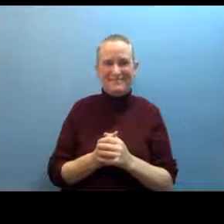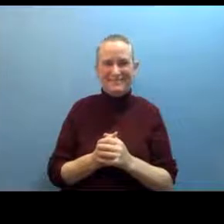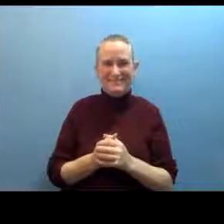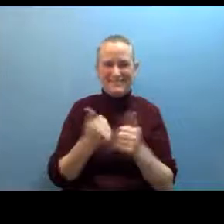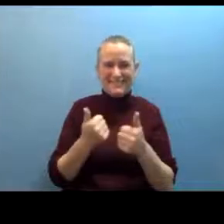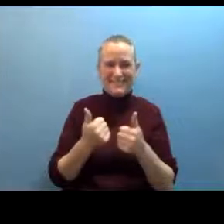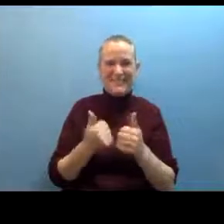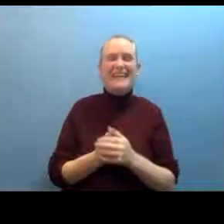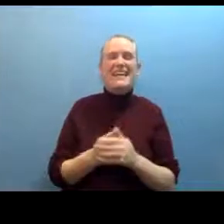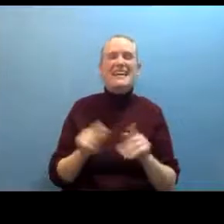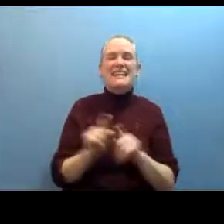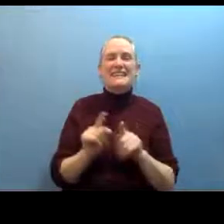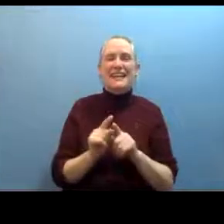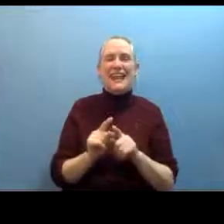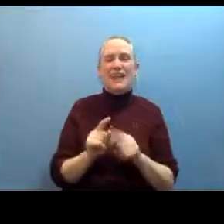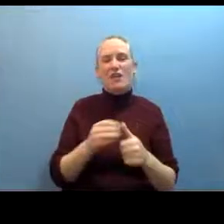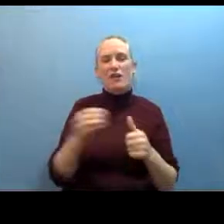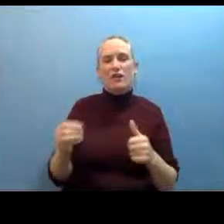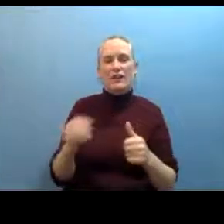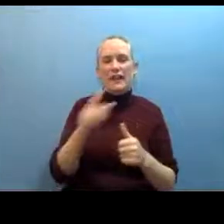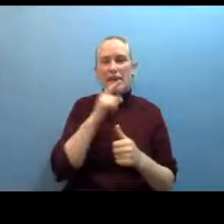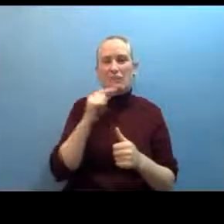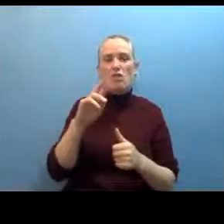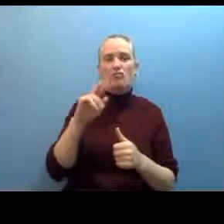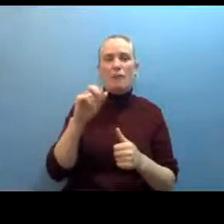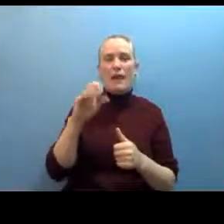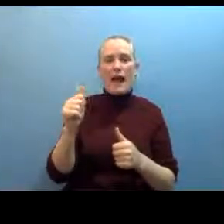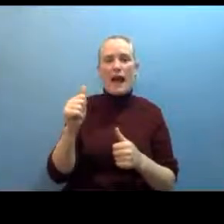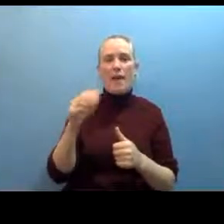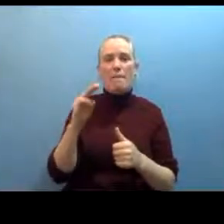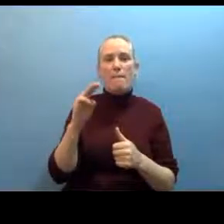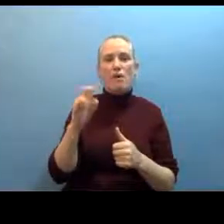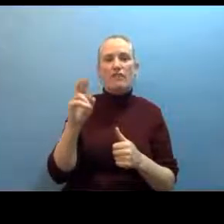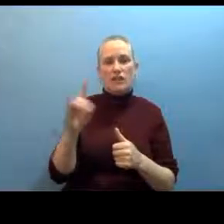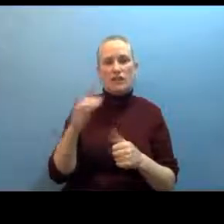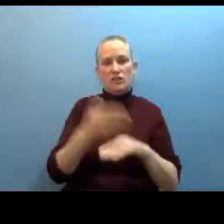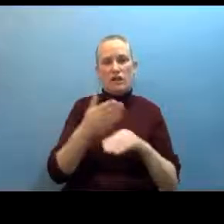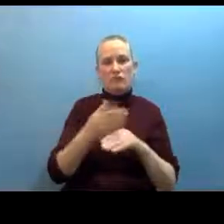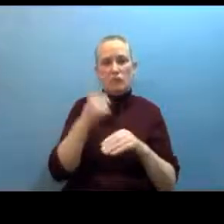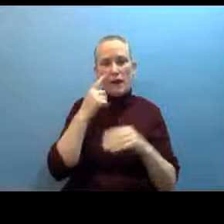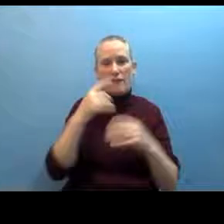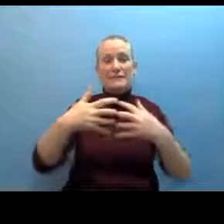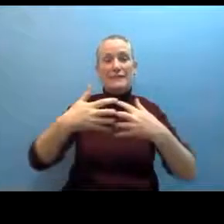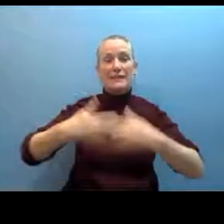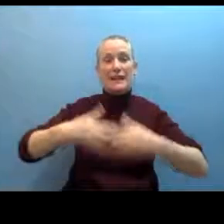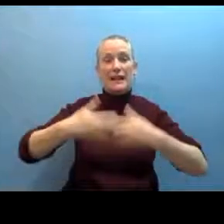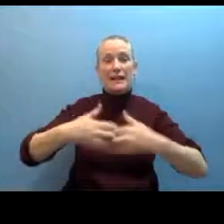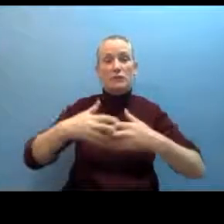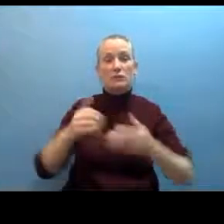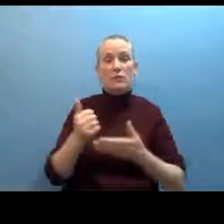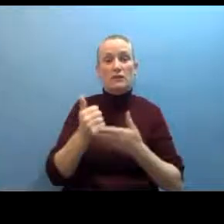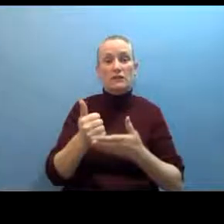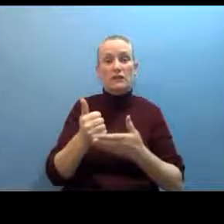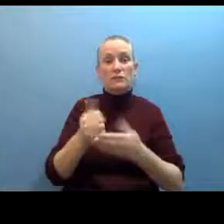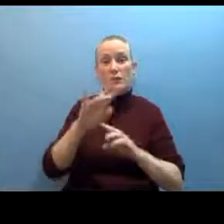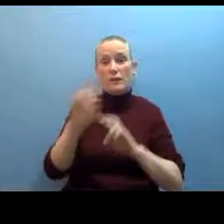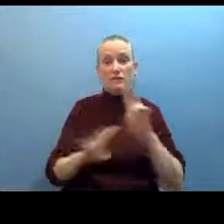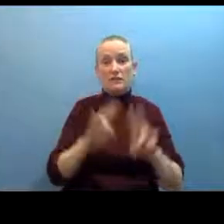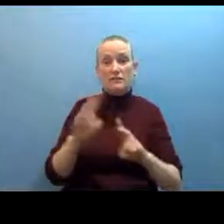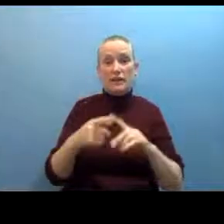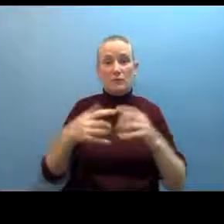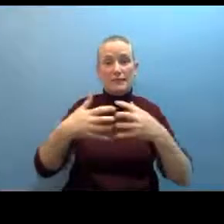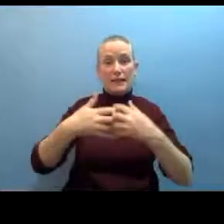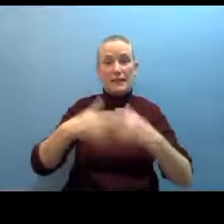We also have Rebecca Murphy, who is a technical person in the background who is supporting us with questions and with the